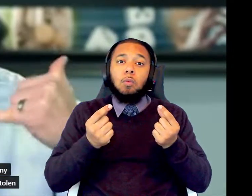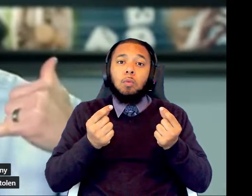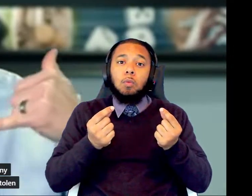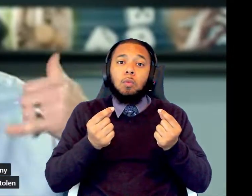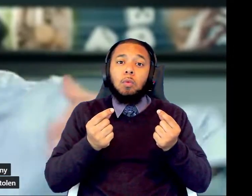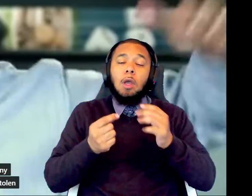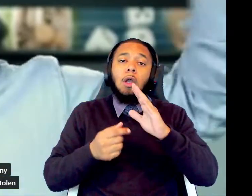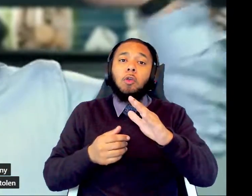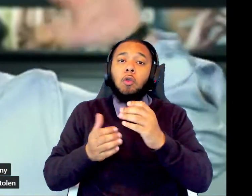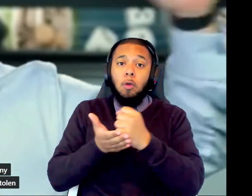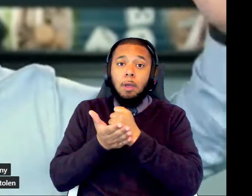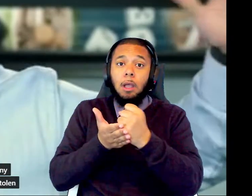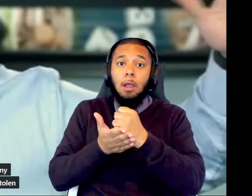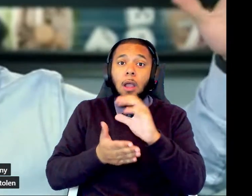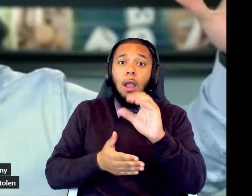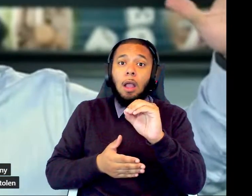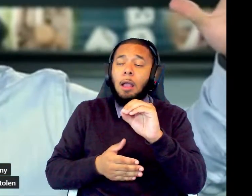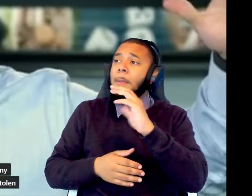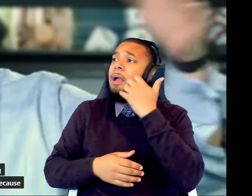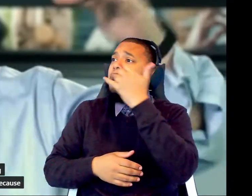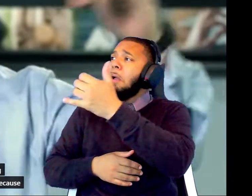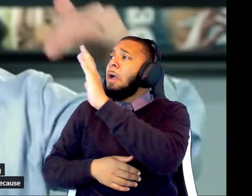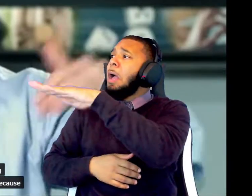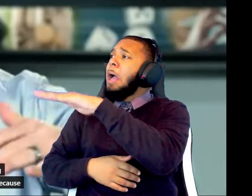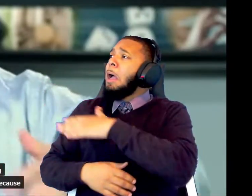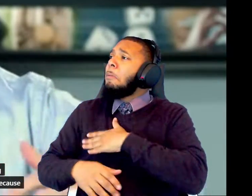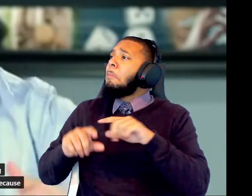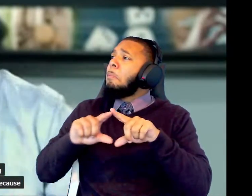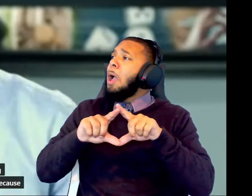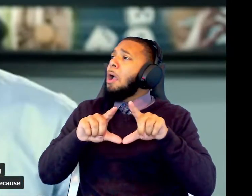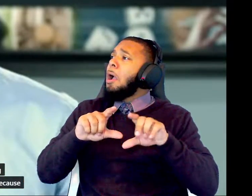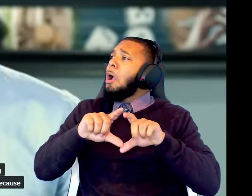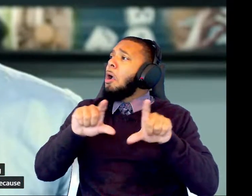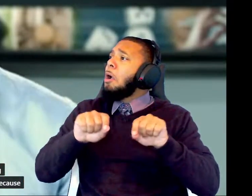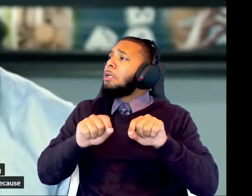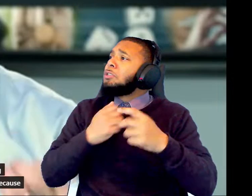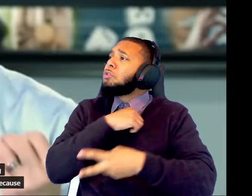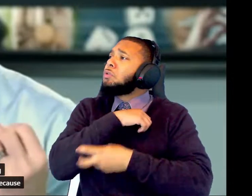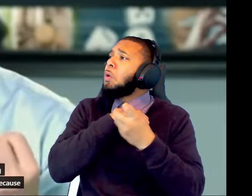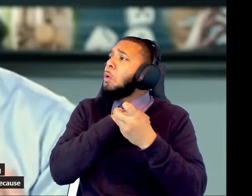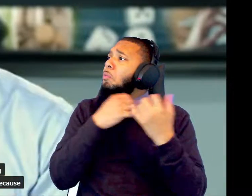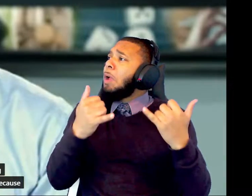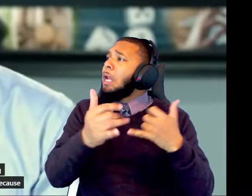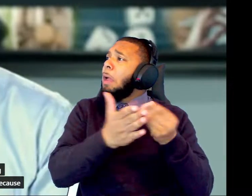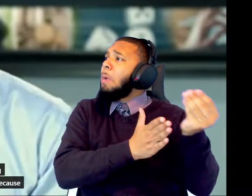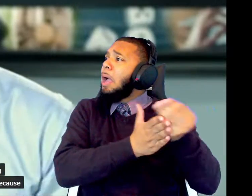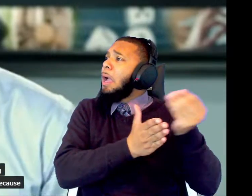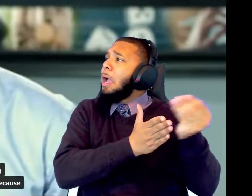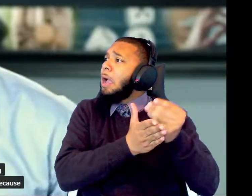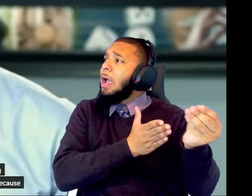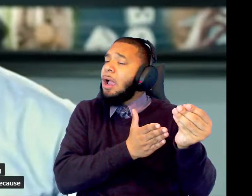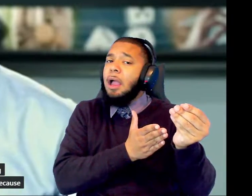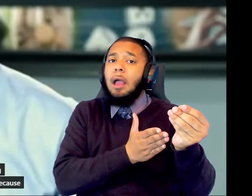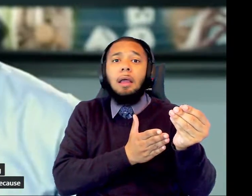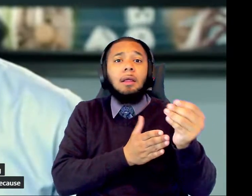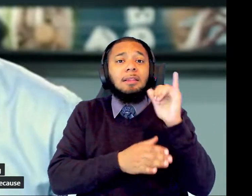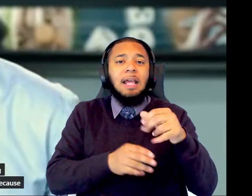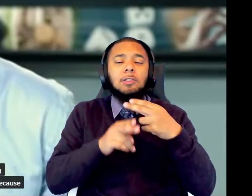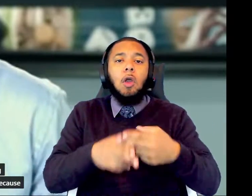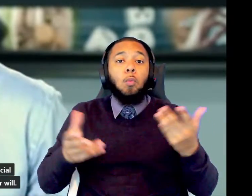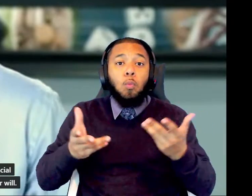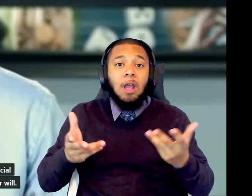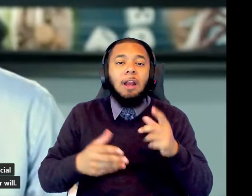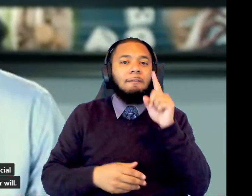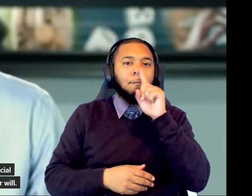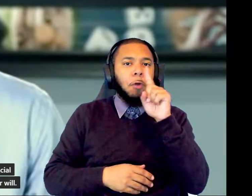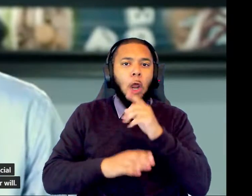company immediately and be like, my card got stolen and it looks like they're using it. This is called fraud protection.